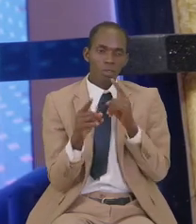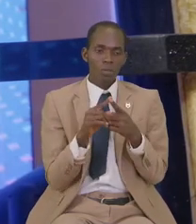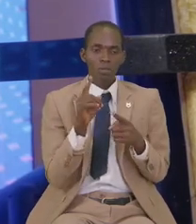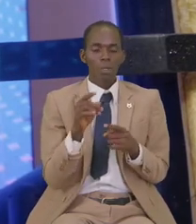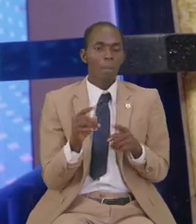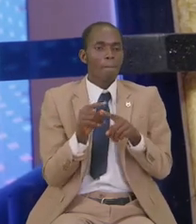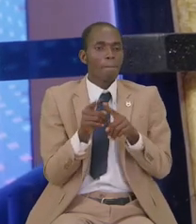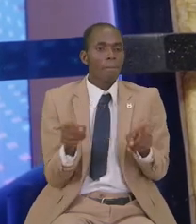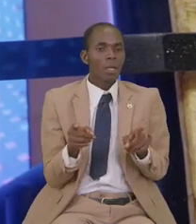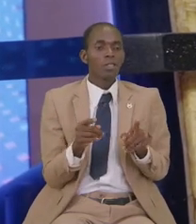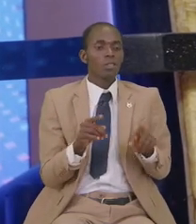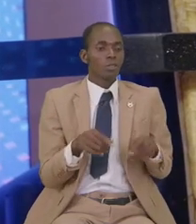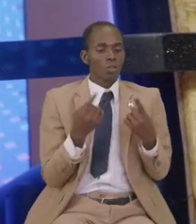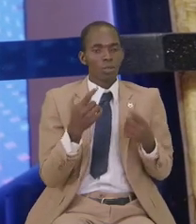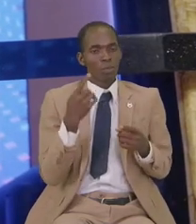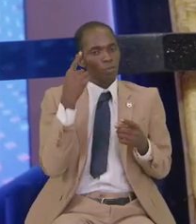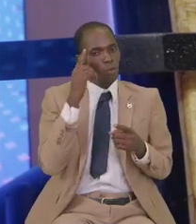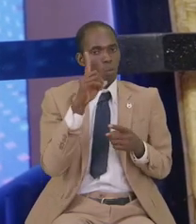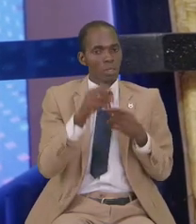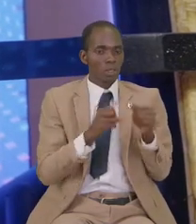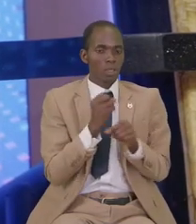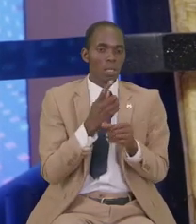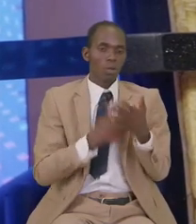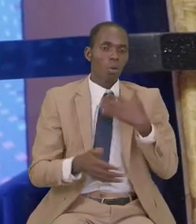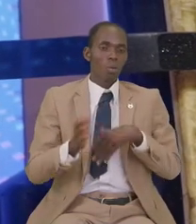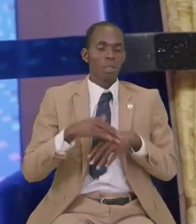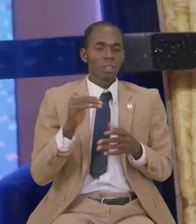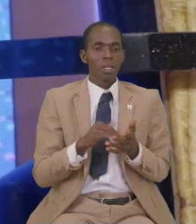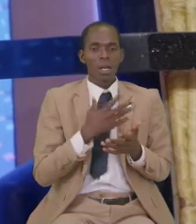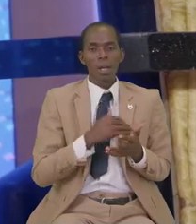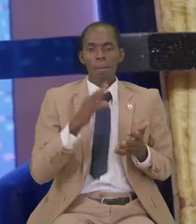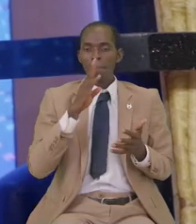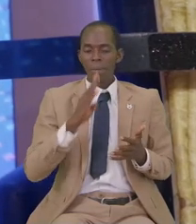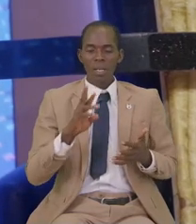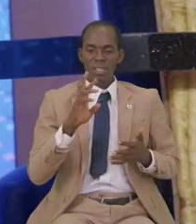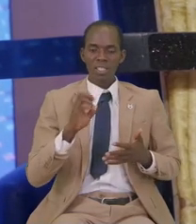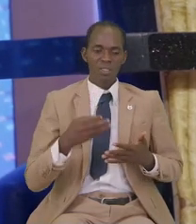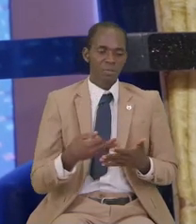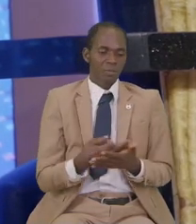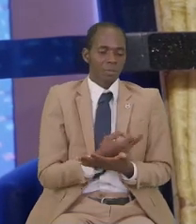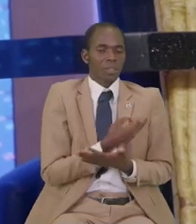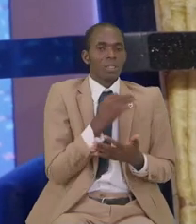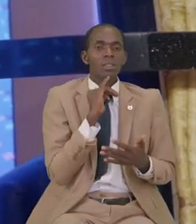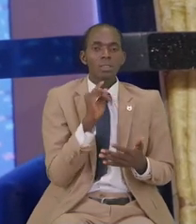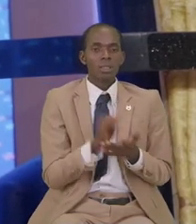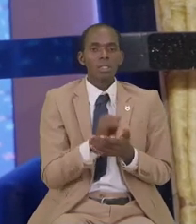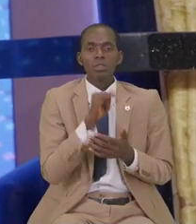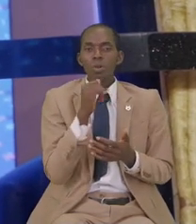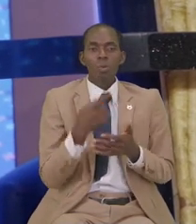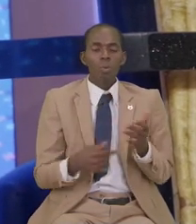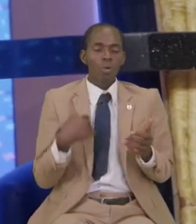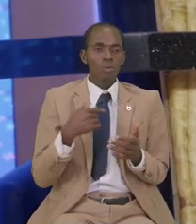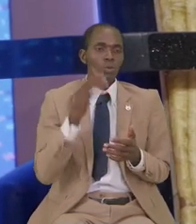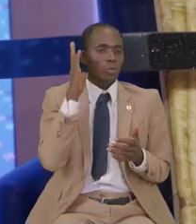But go for 1 year, then come back again. Be refreshed. Isn't that what you should do? Isn't that why we have